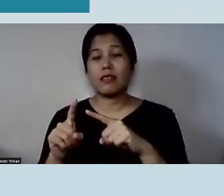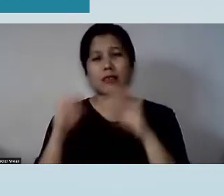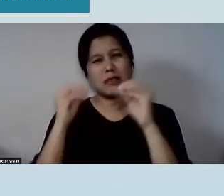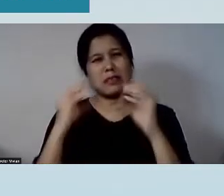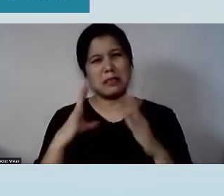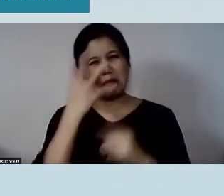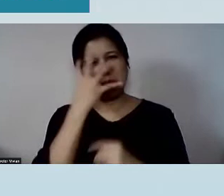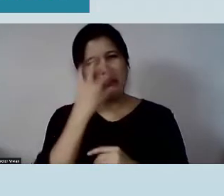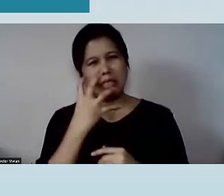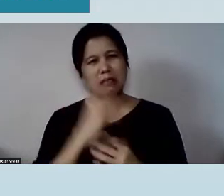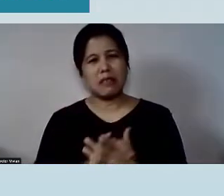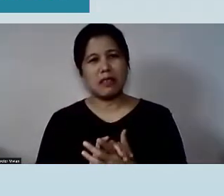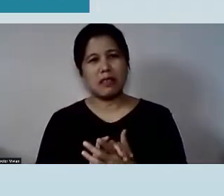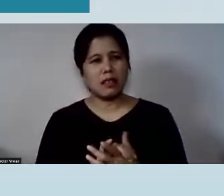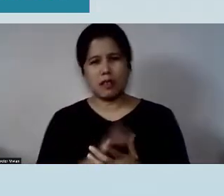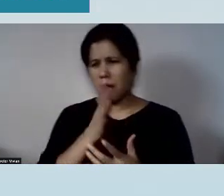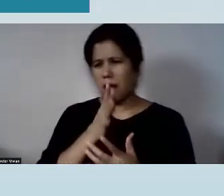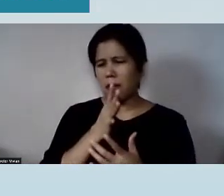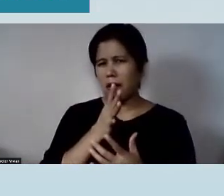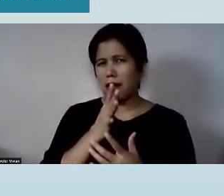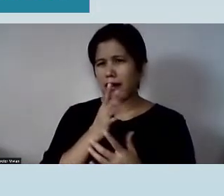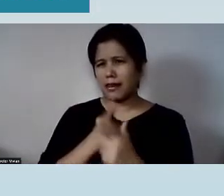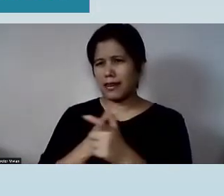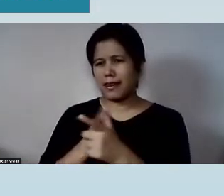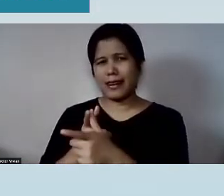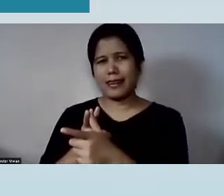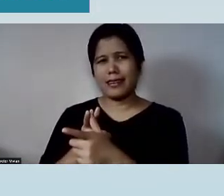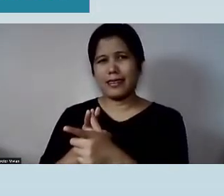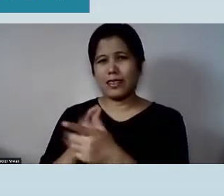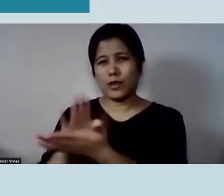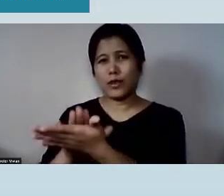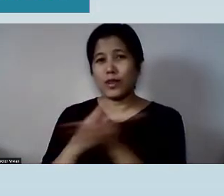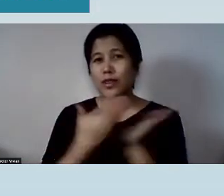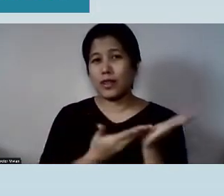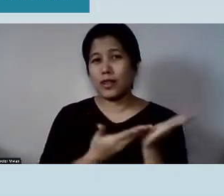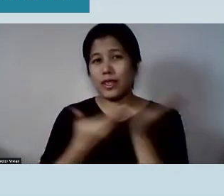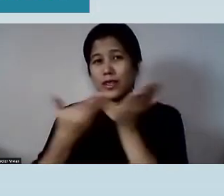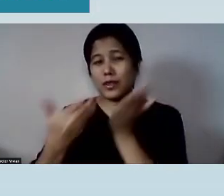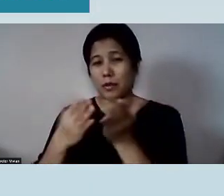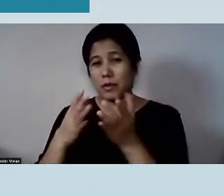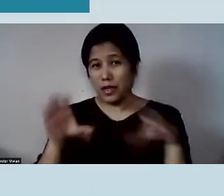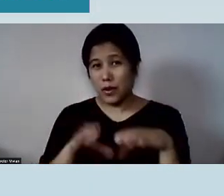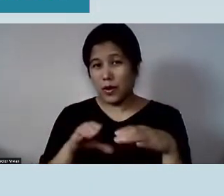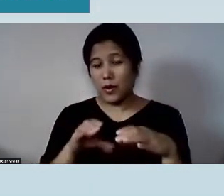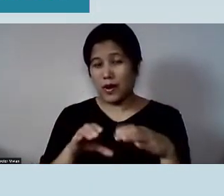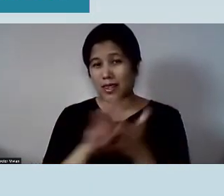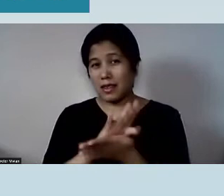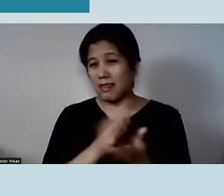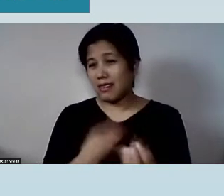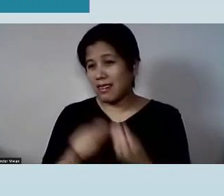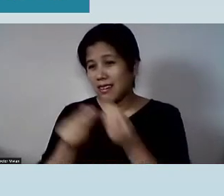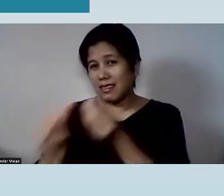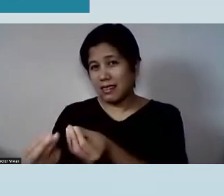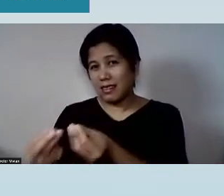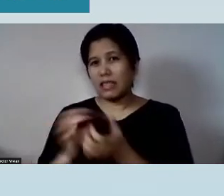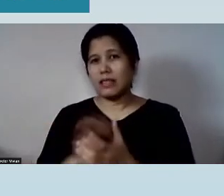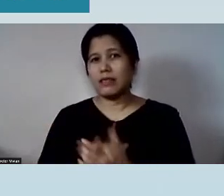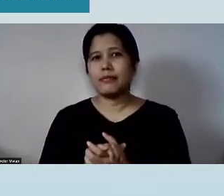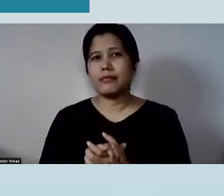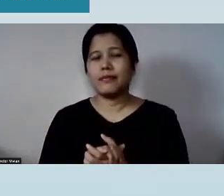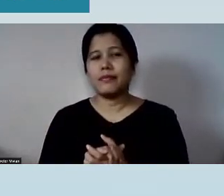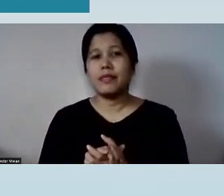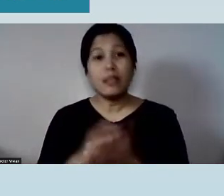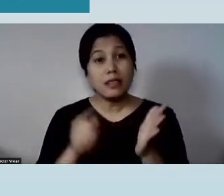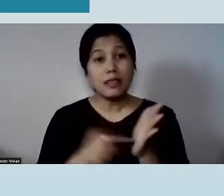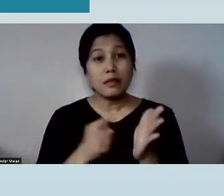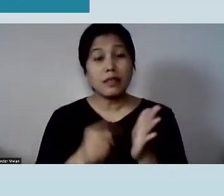mad. Then the mom, poor mom, will run to the school to bring the work of the child. So ine-enable natin.